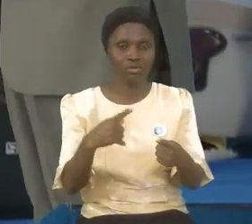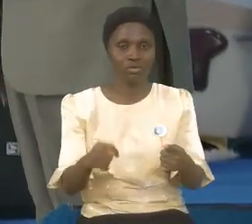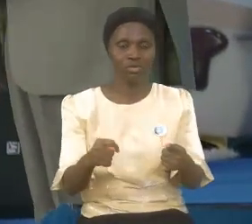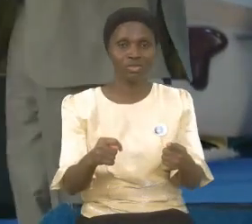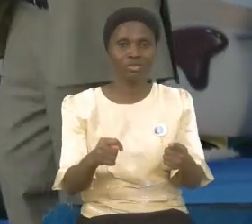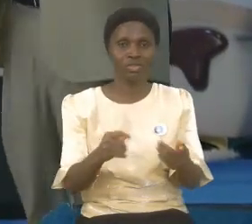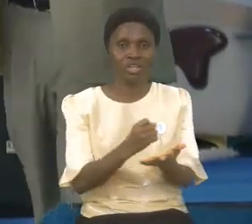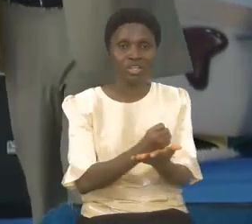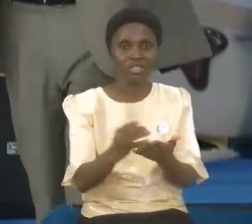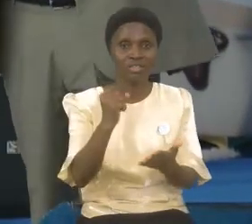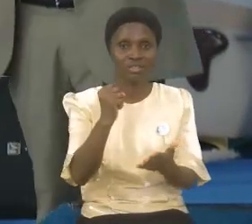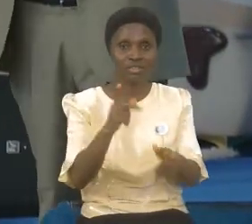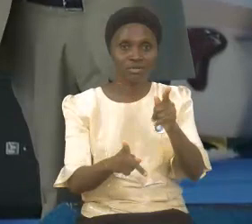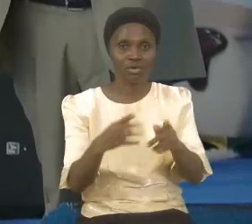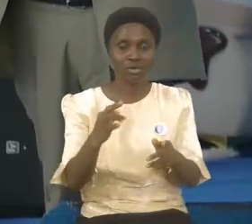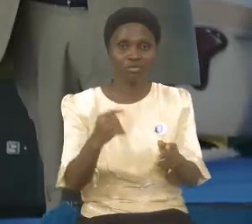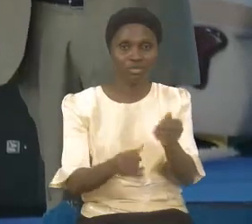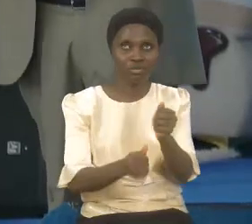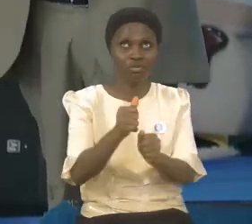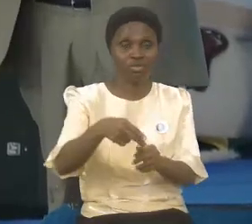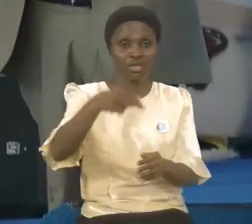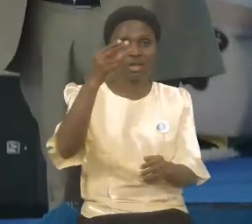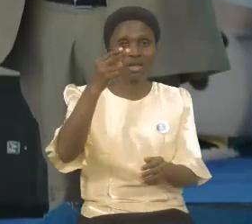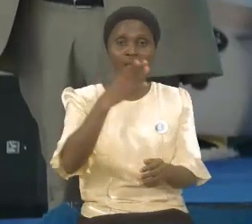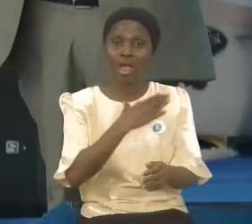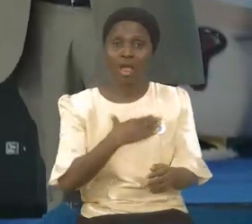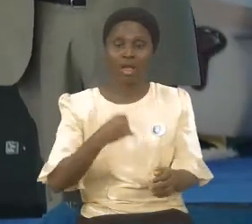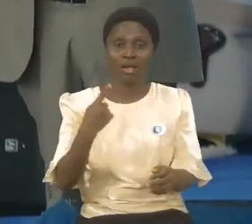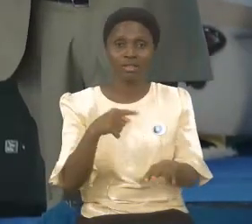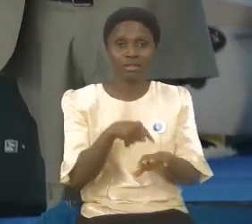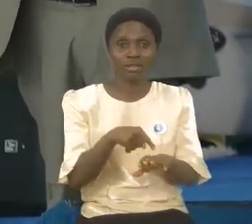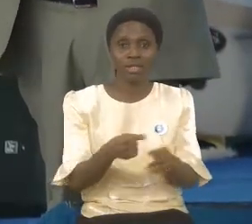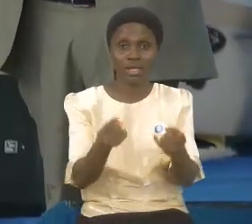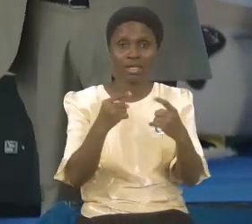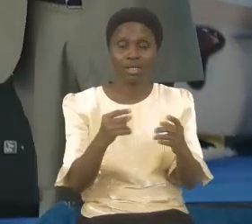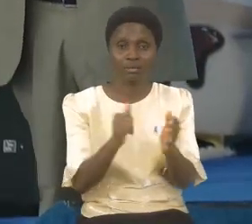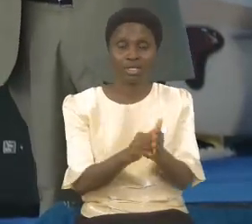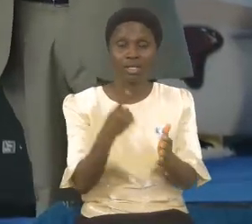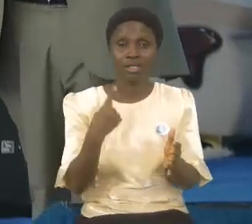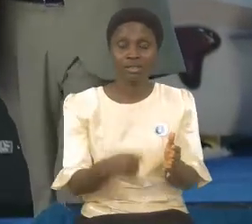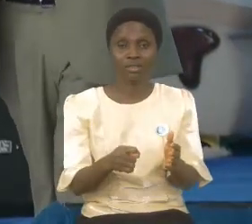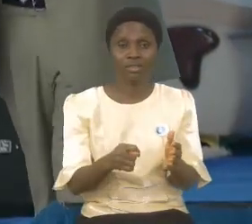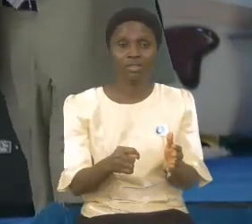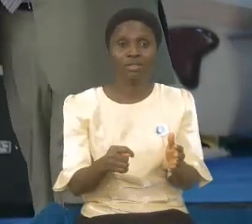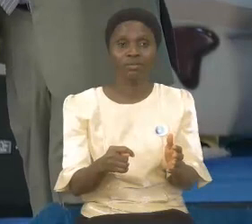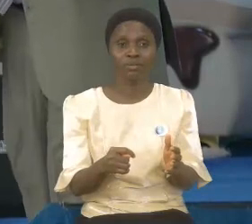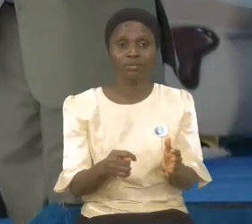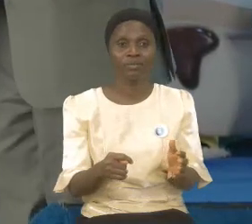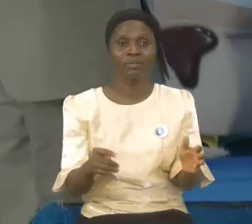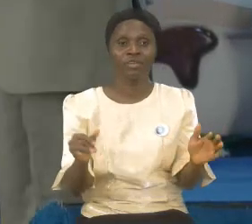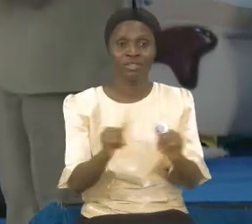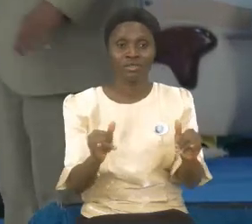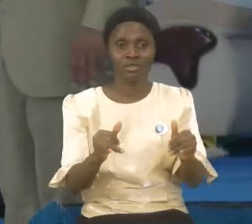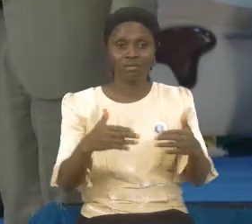Most High, and the time came that the same had